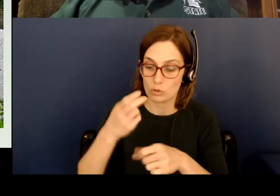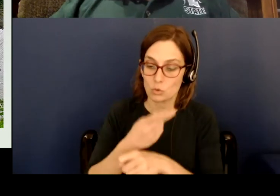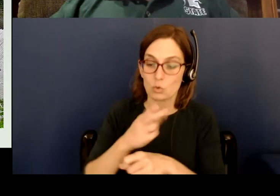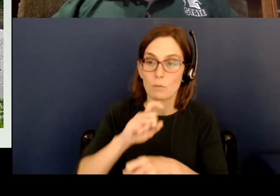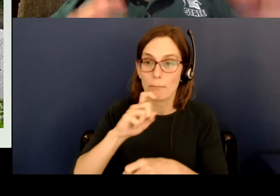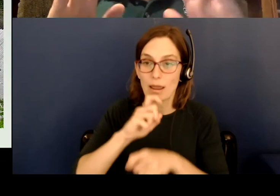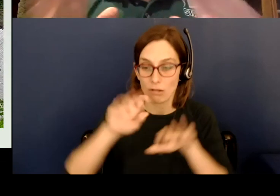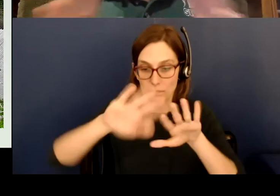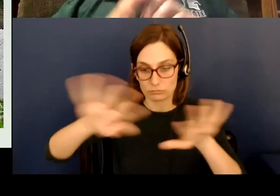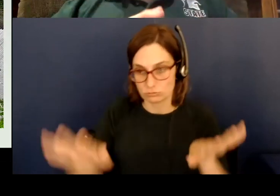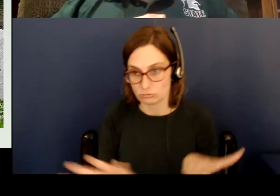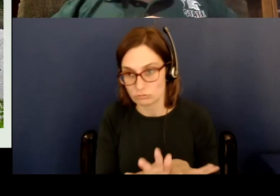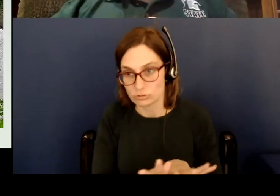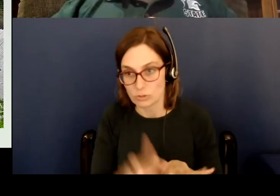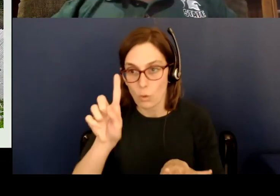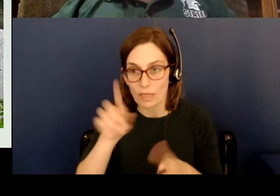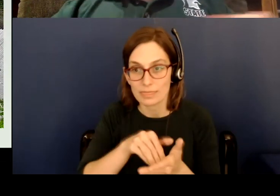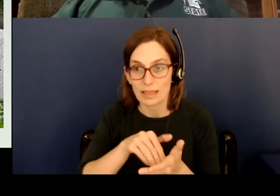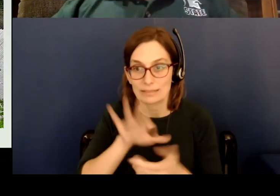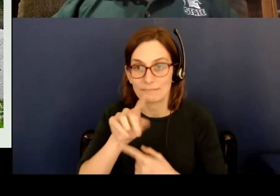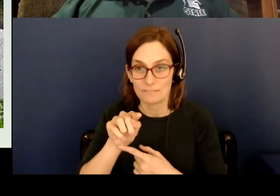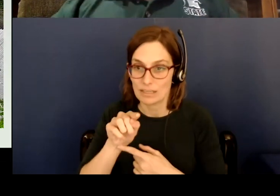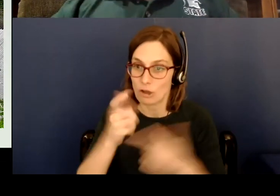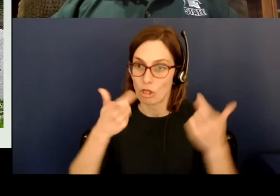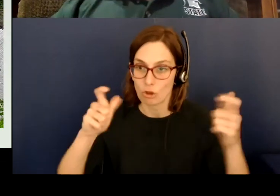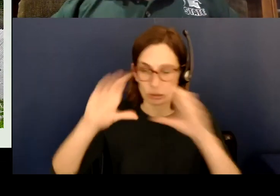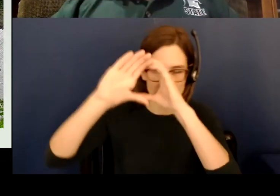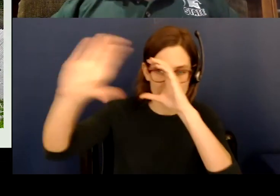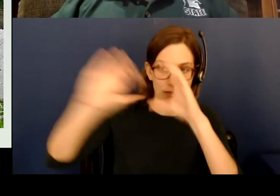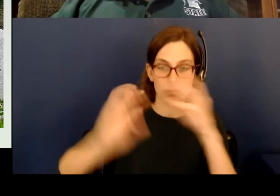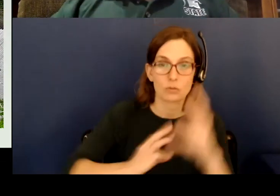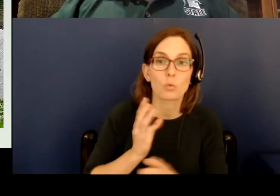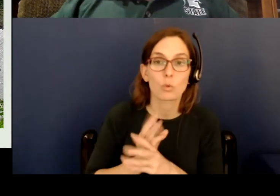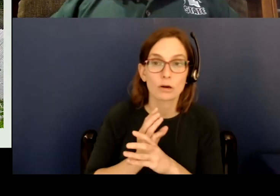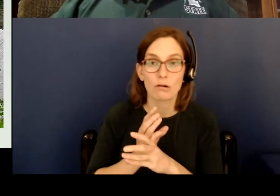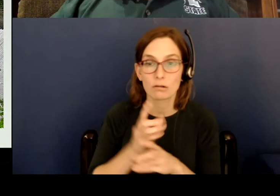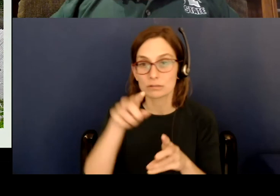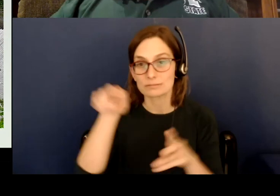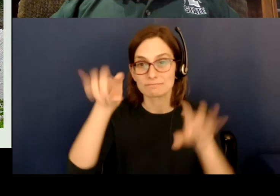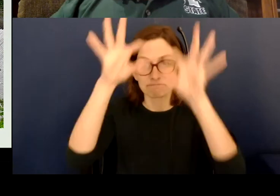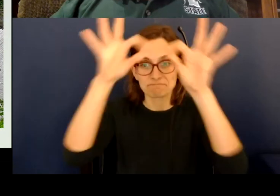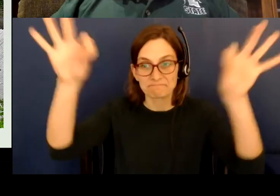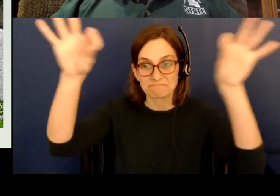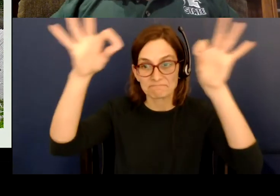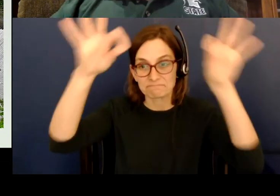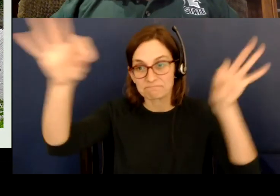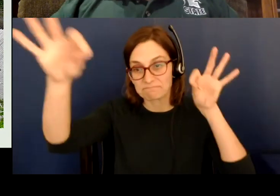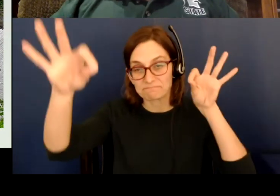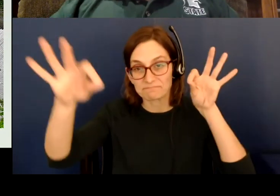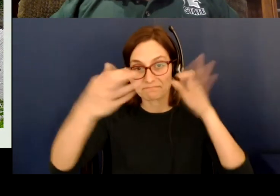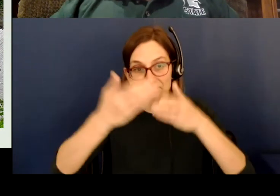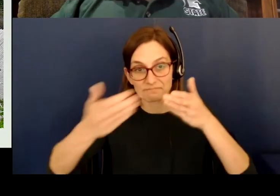1,000 feet across, the largest telescope in the world. Up here are the instruments that are being